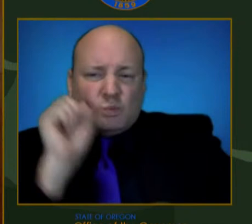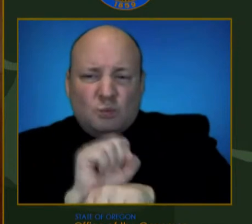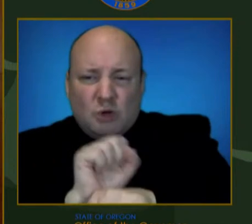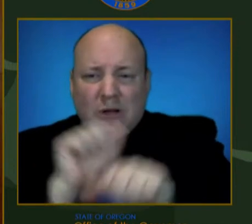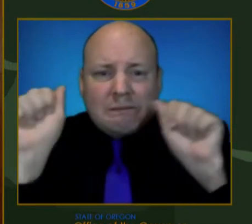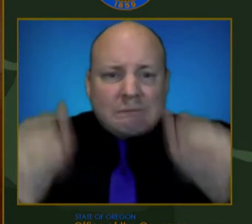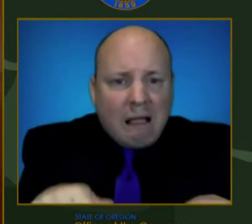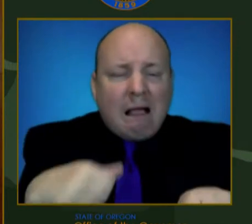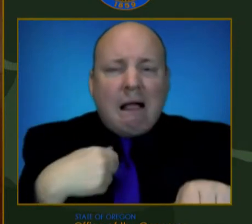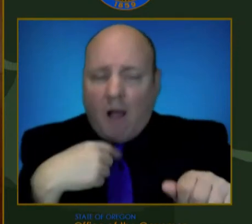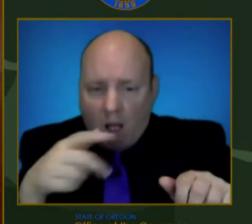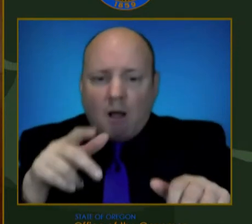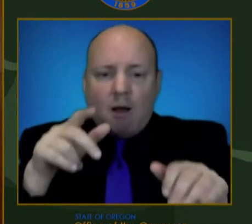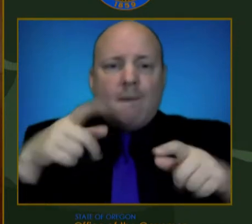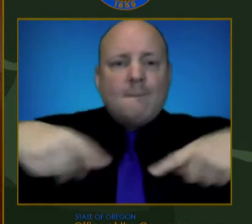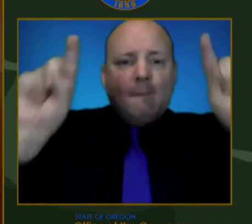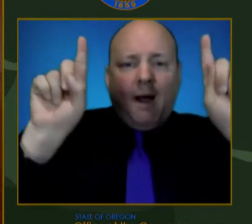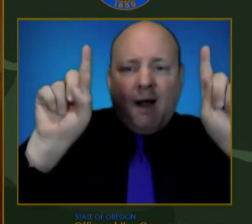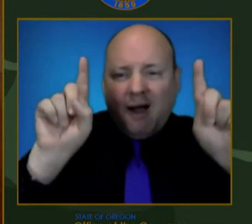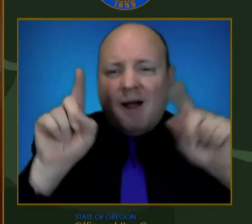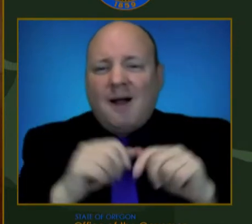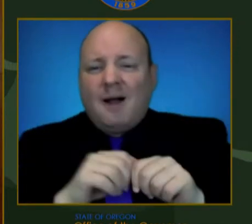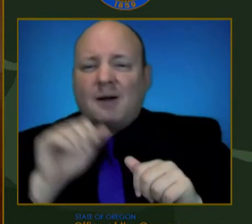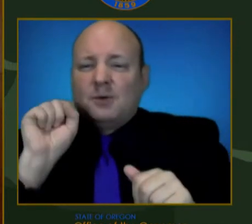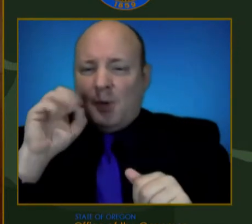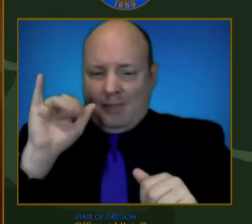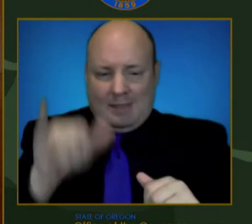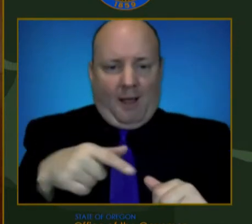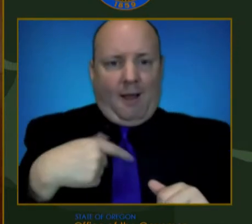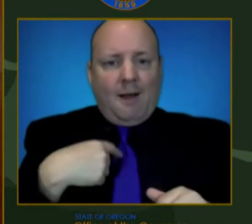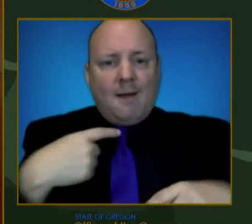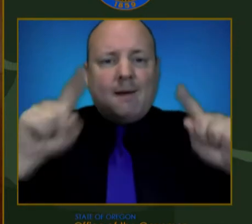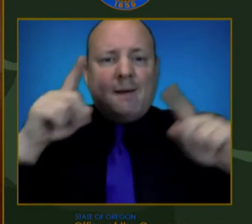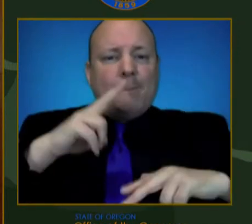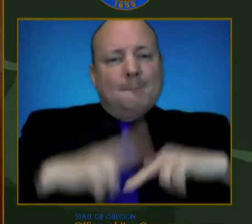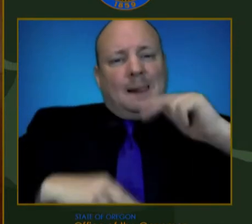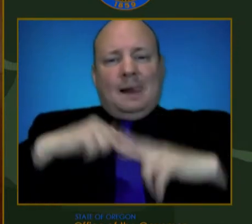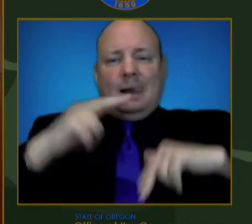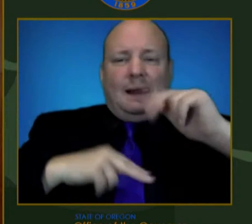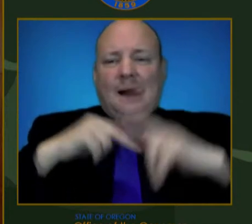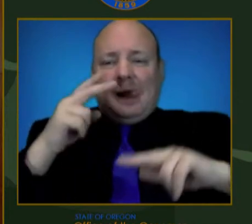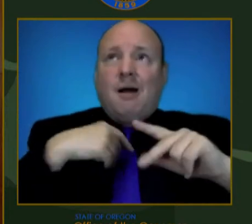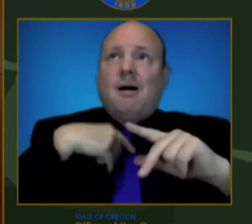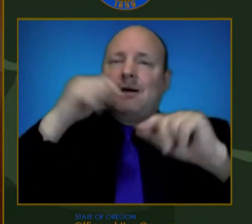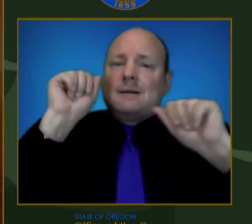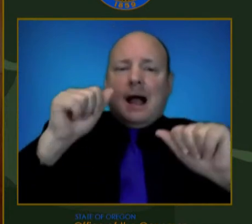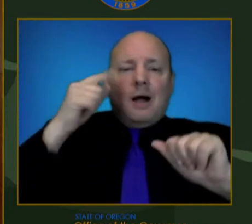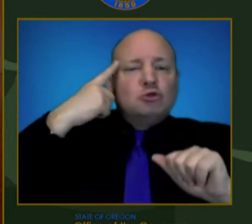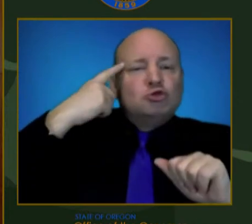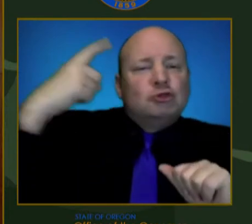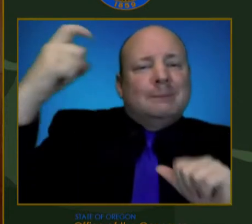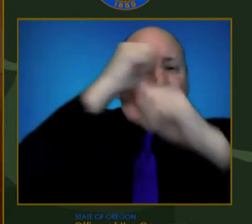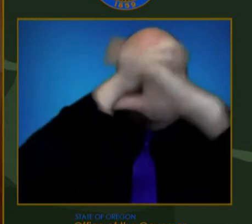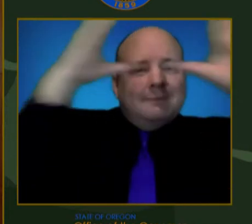Earning that GED set Ada on the course to achieving her dreams. She is now a student in a seamanship